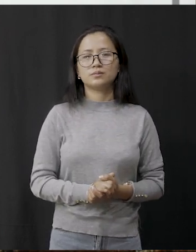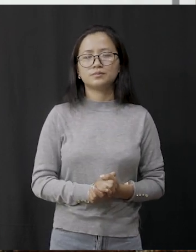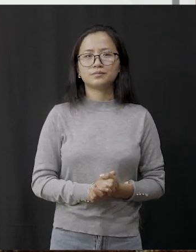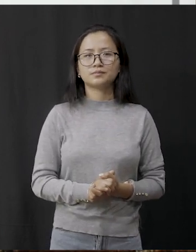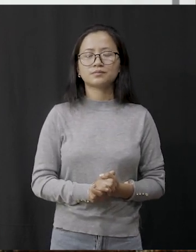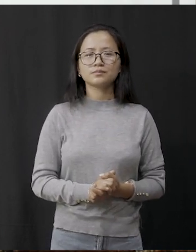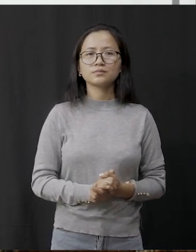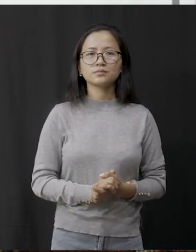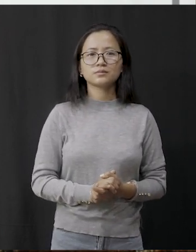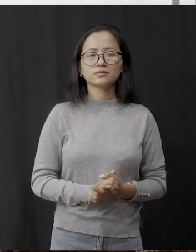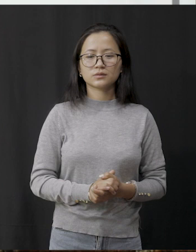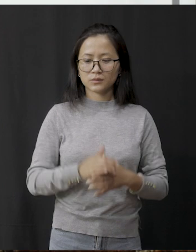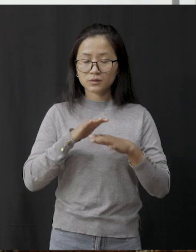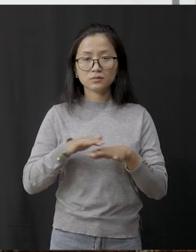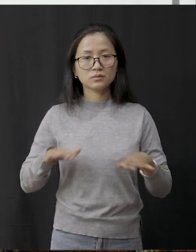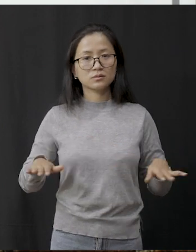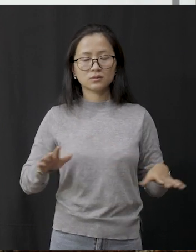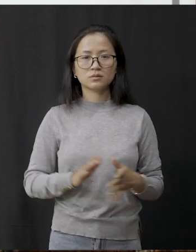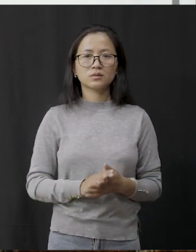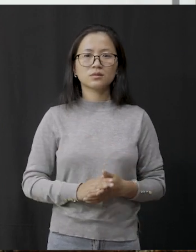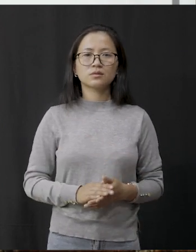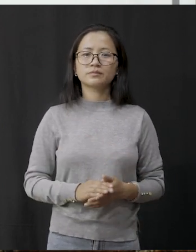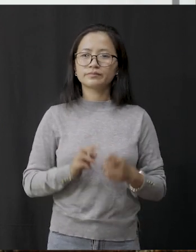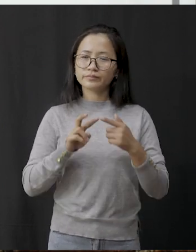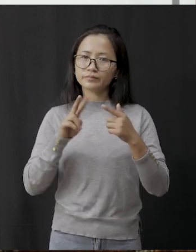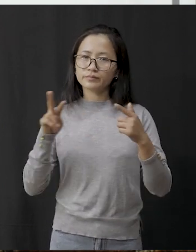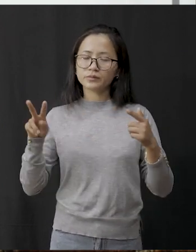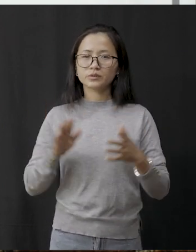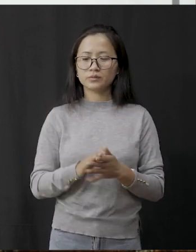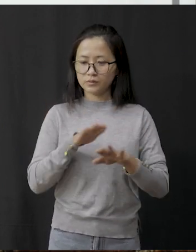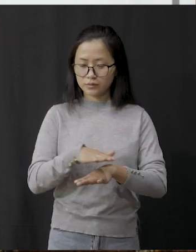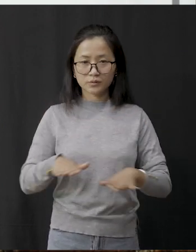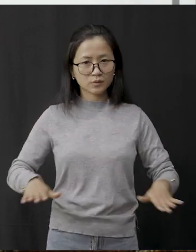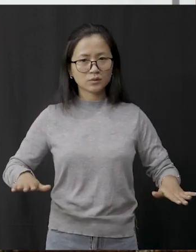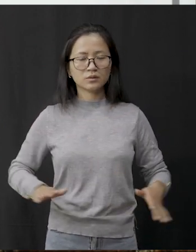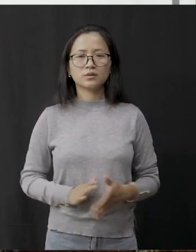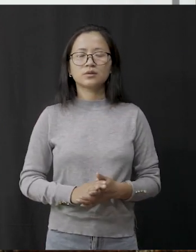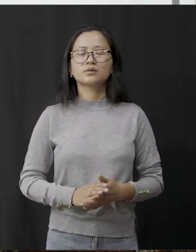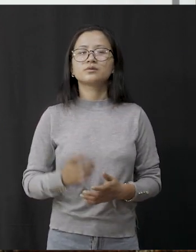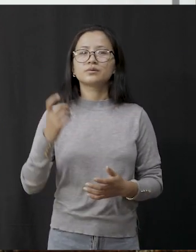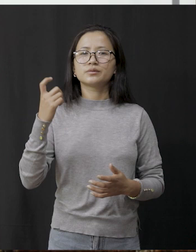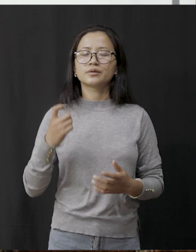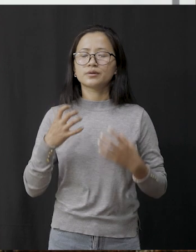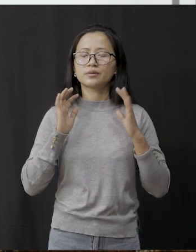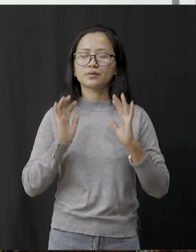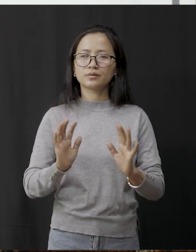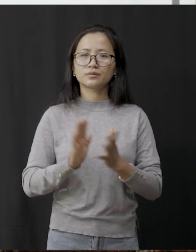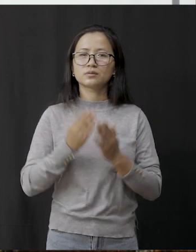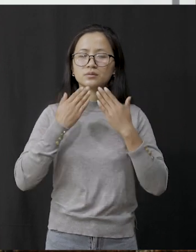LABOUR. So students, this type of children, they deserve to go to